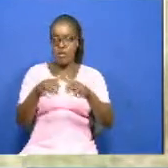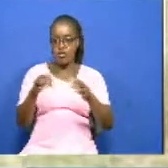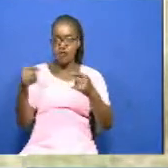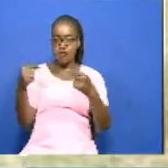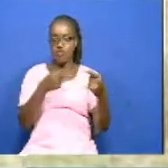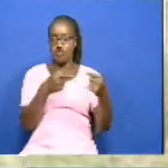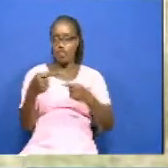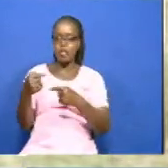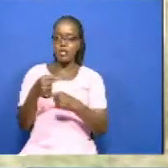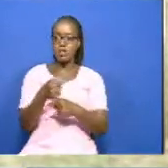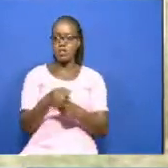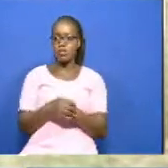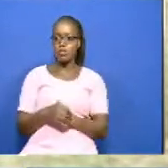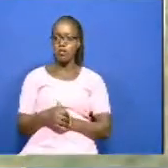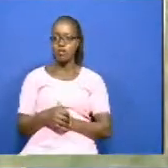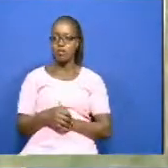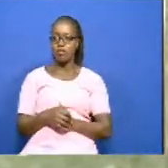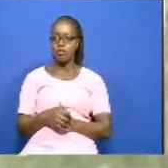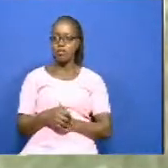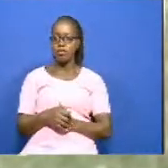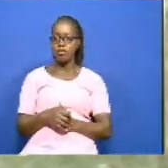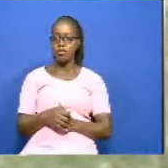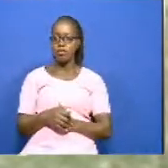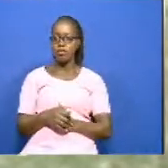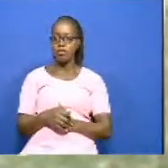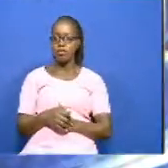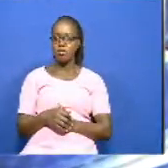Gatonyang-Etich, Channel 1 News.